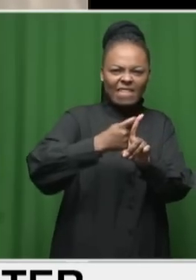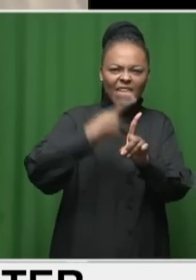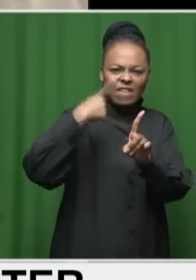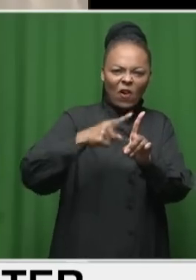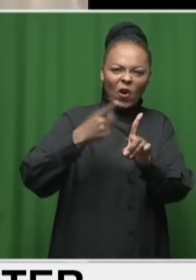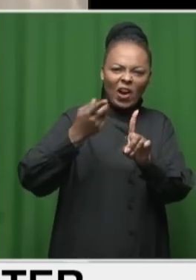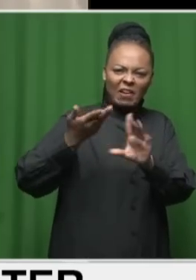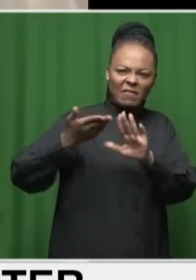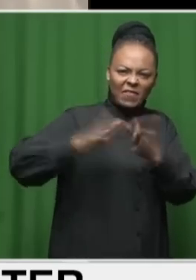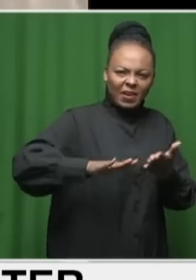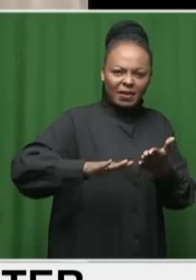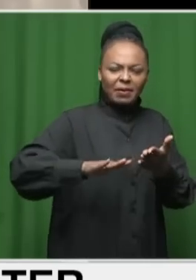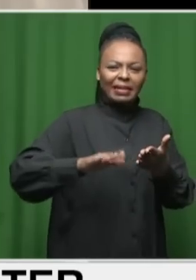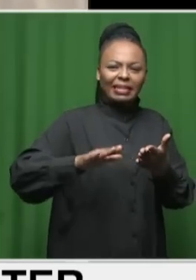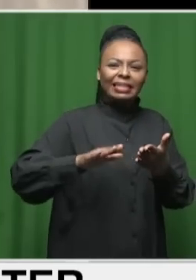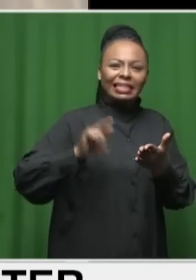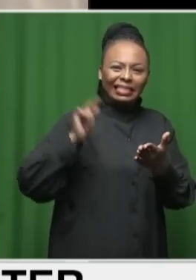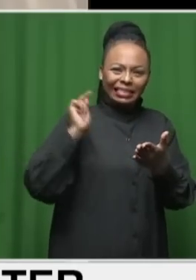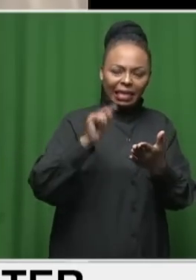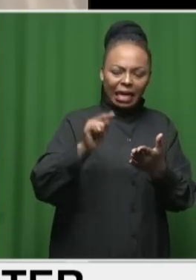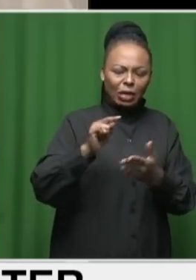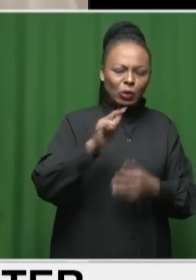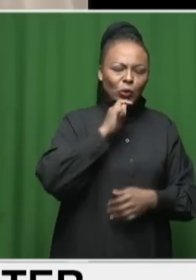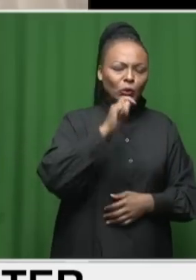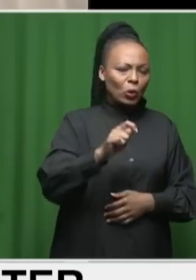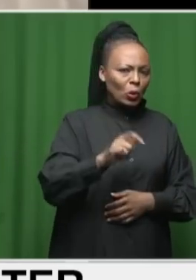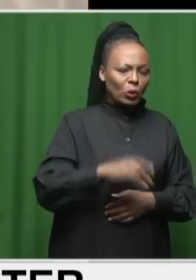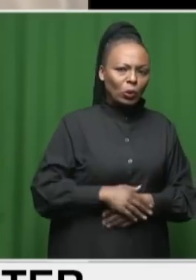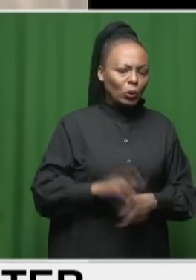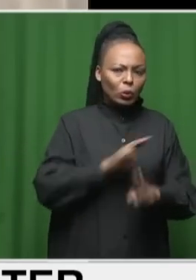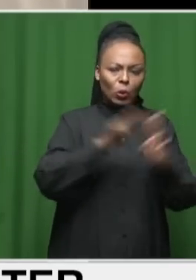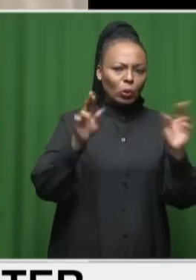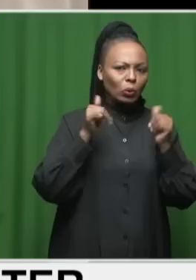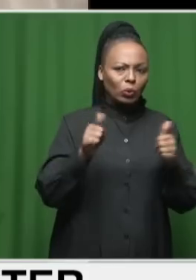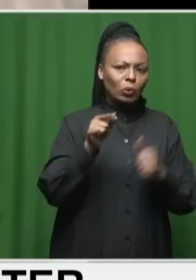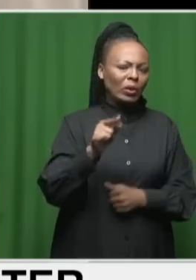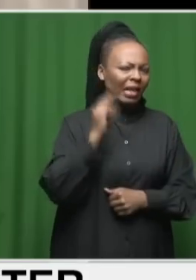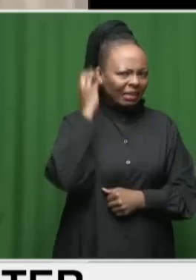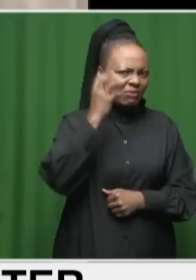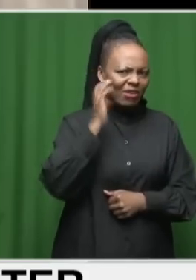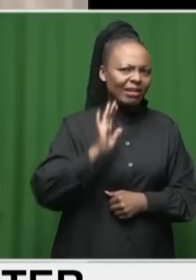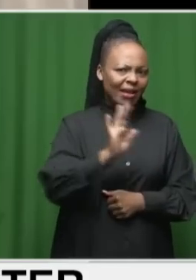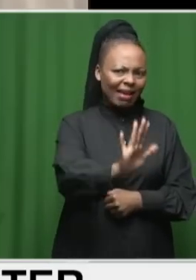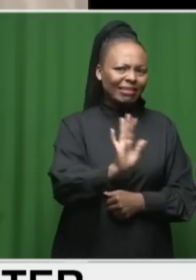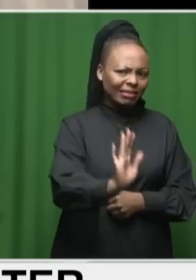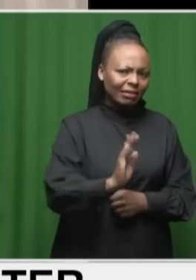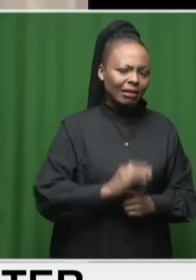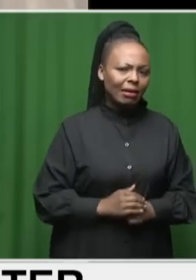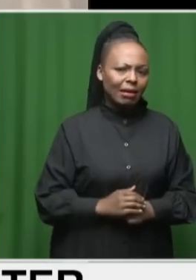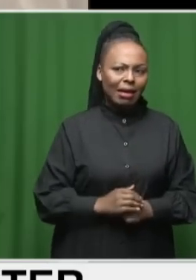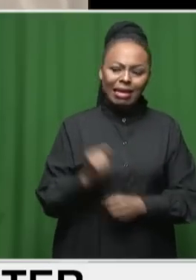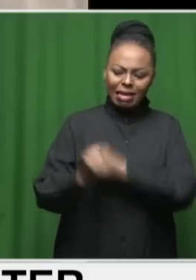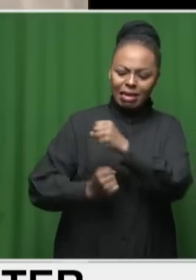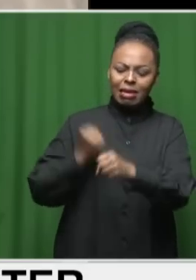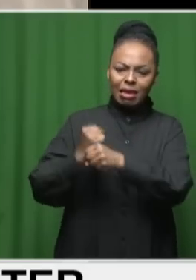it's just madness. And we've been saying for the past 20 years that the reason why